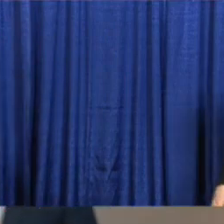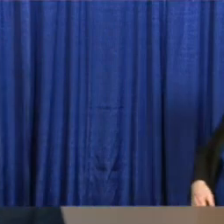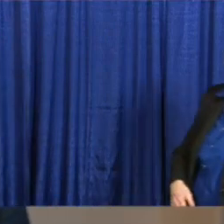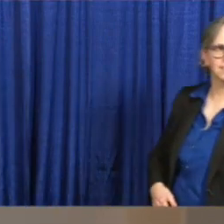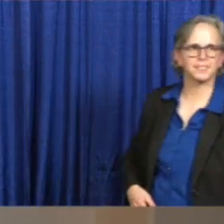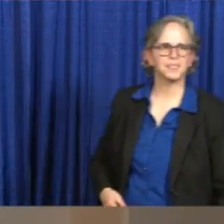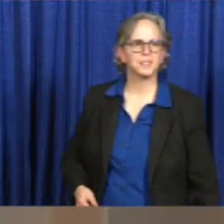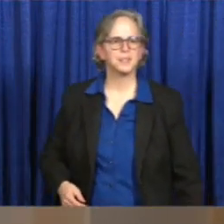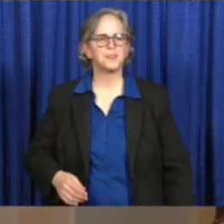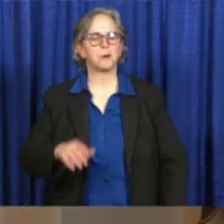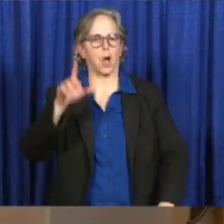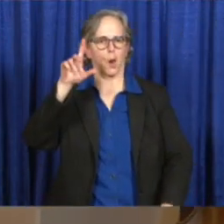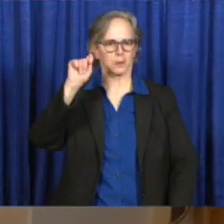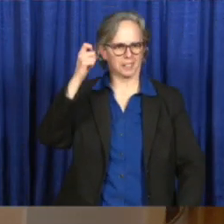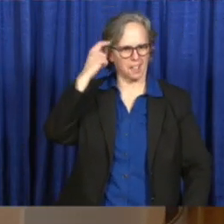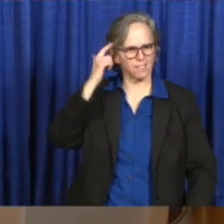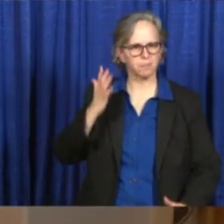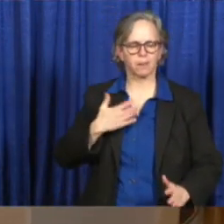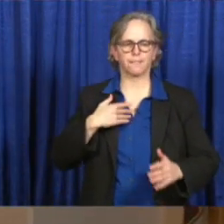take the second part first.